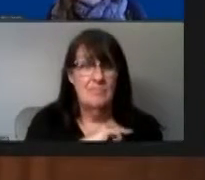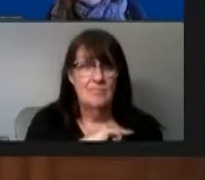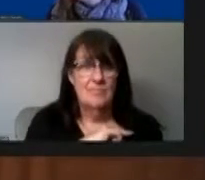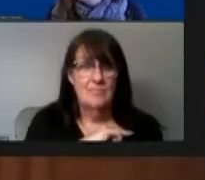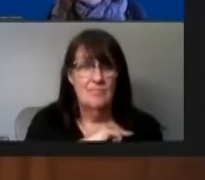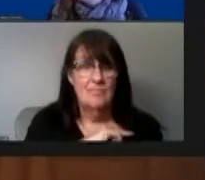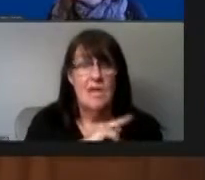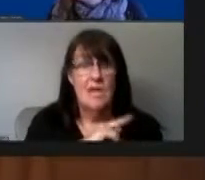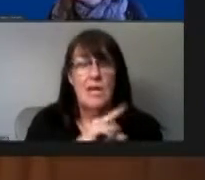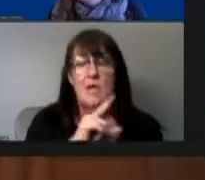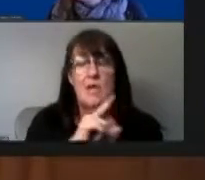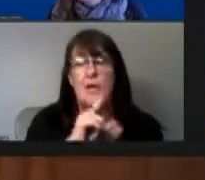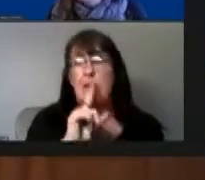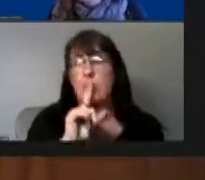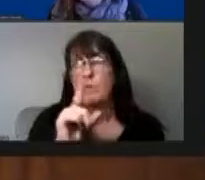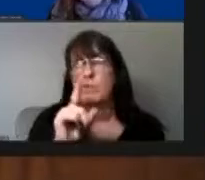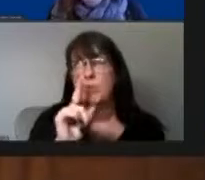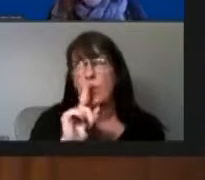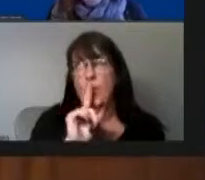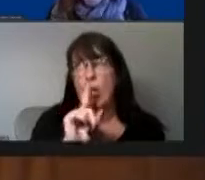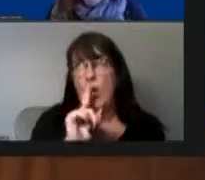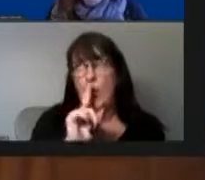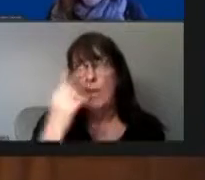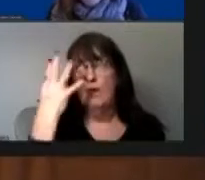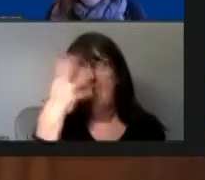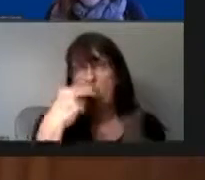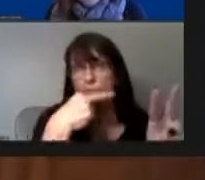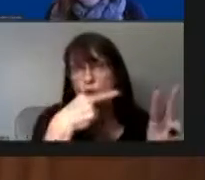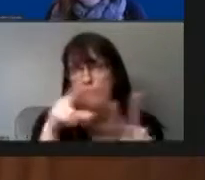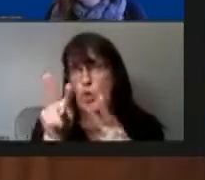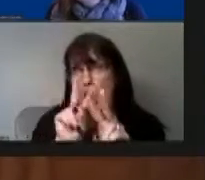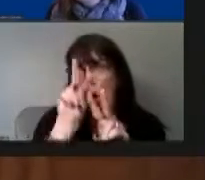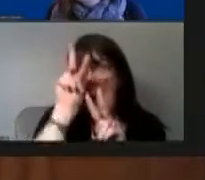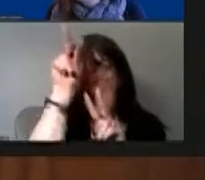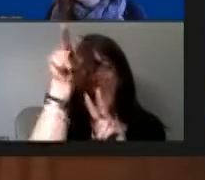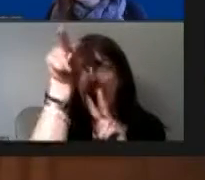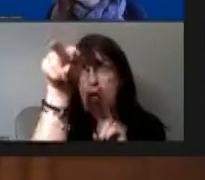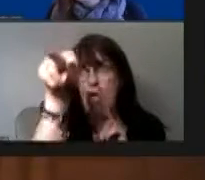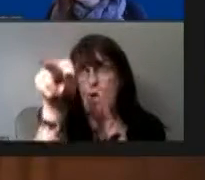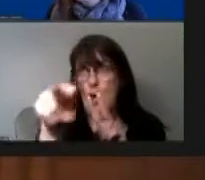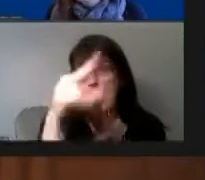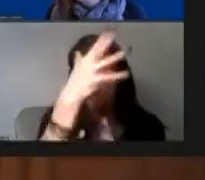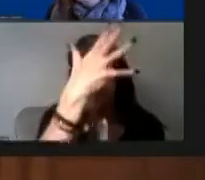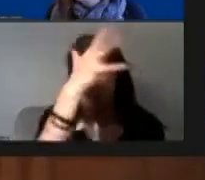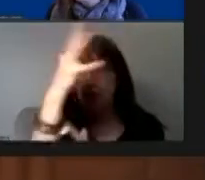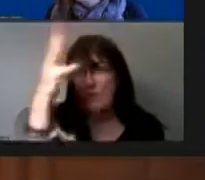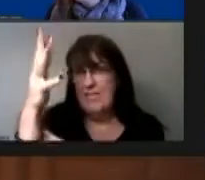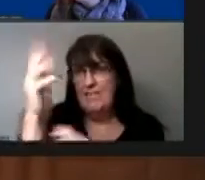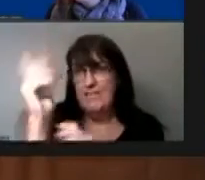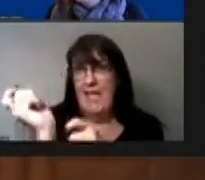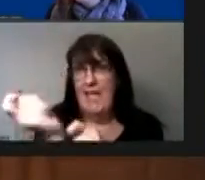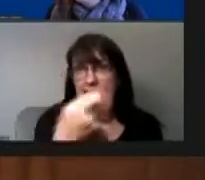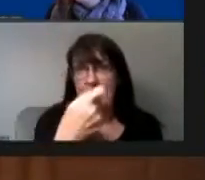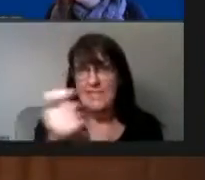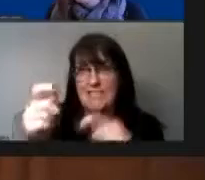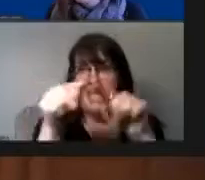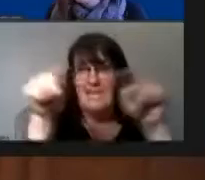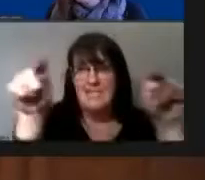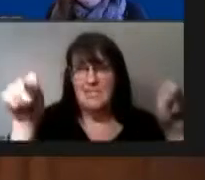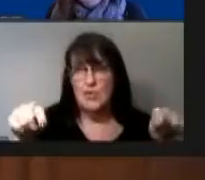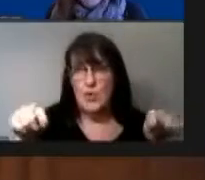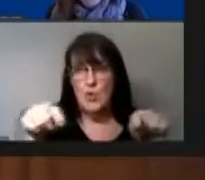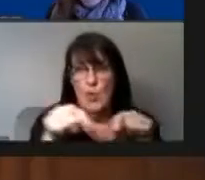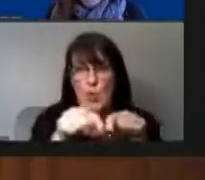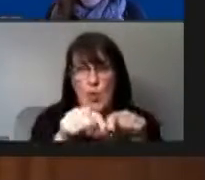lovely view looking across at just the trees and the tennis courts would then be filled with this